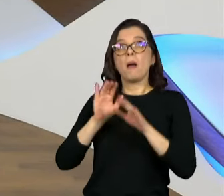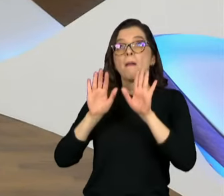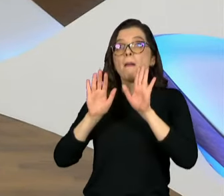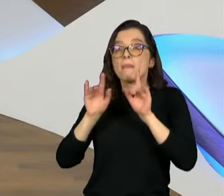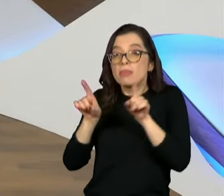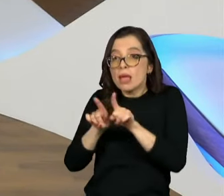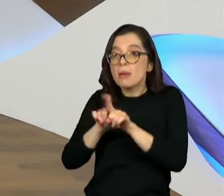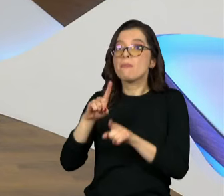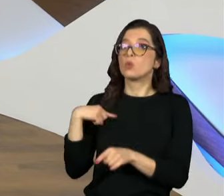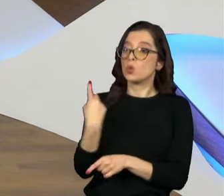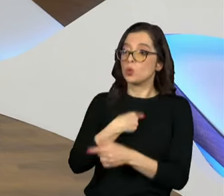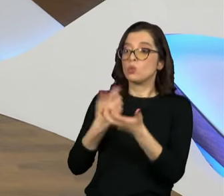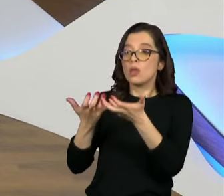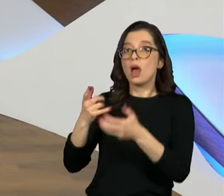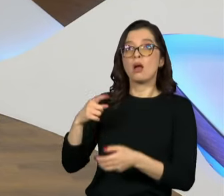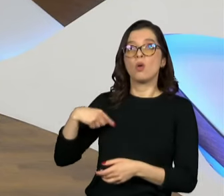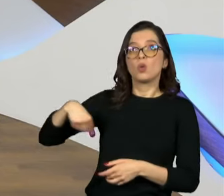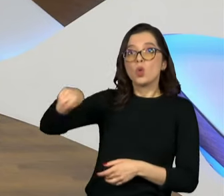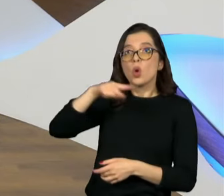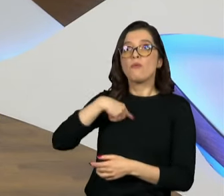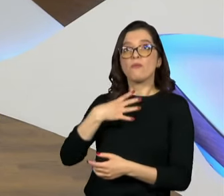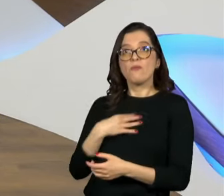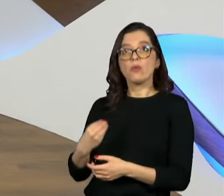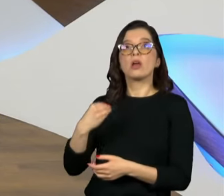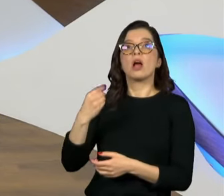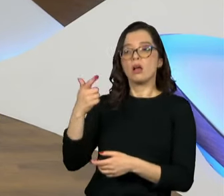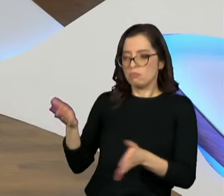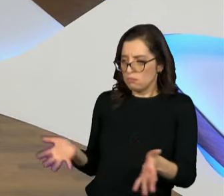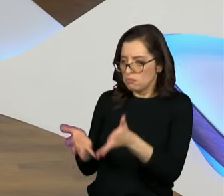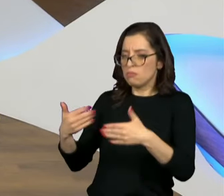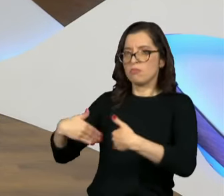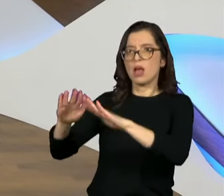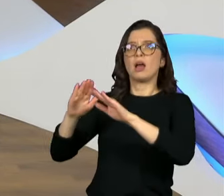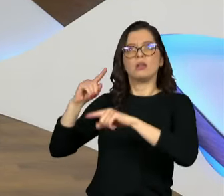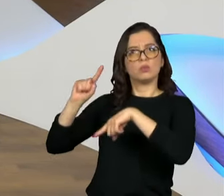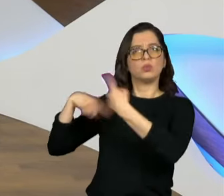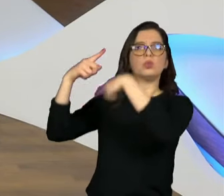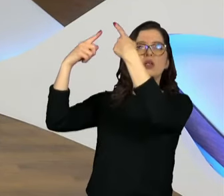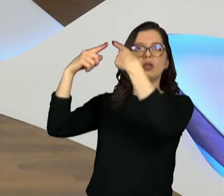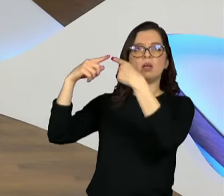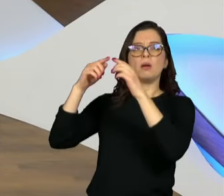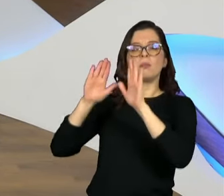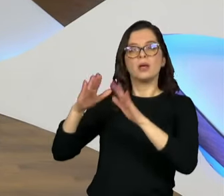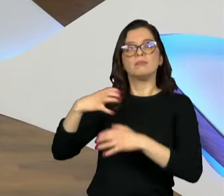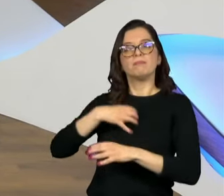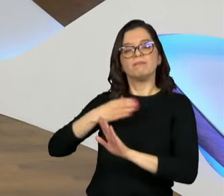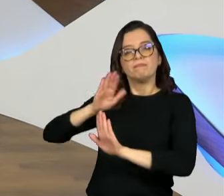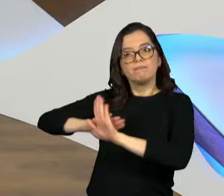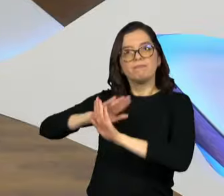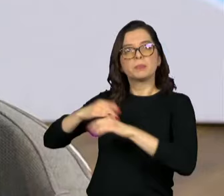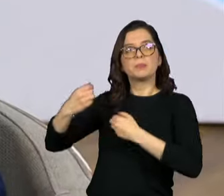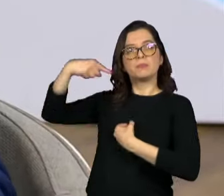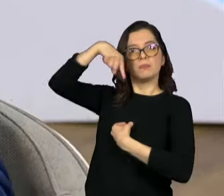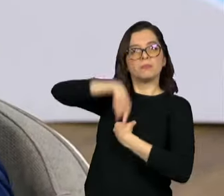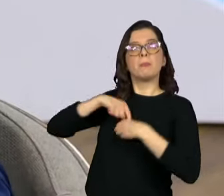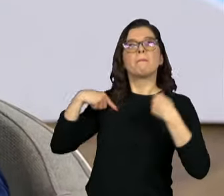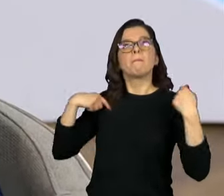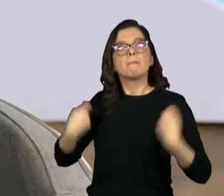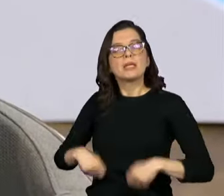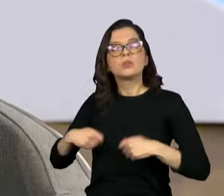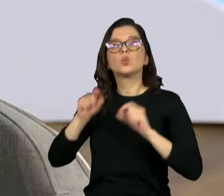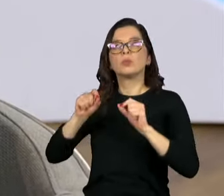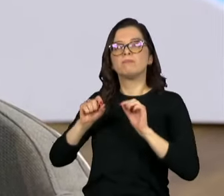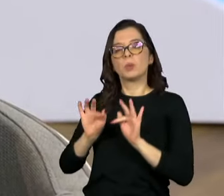also want our children, however much they achieve, to have a certain humility to appreciate